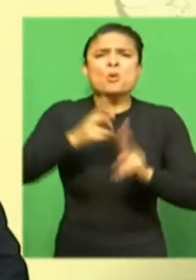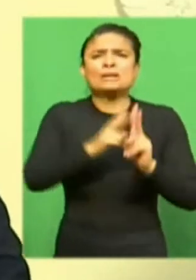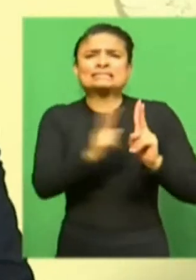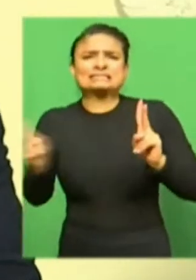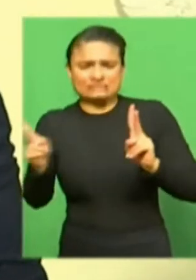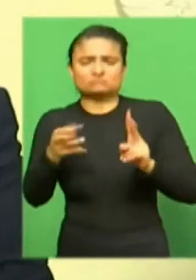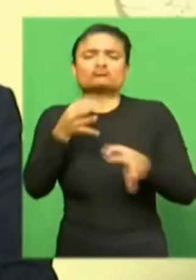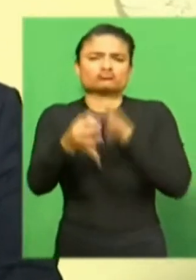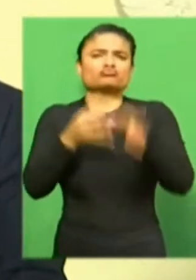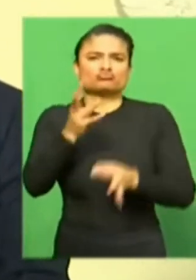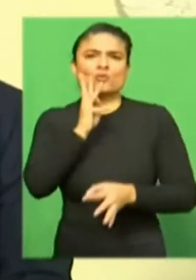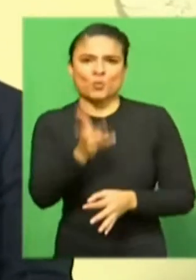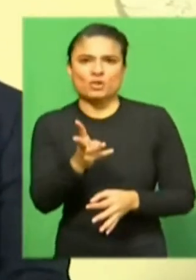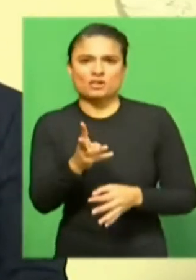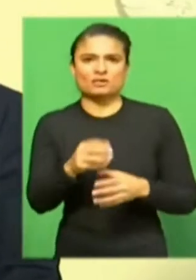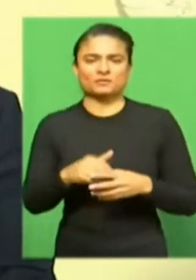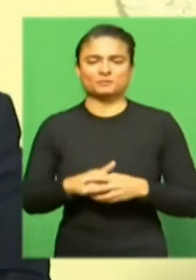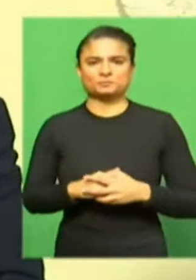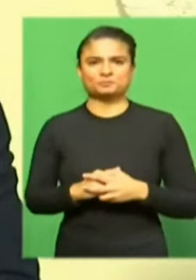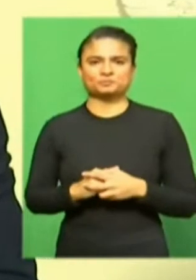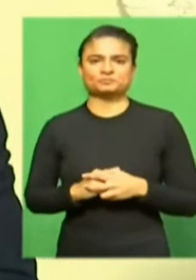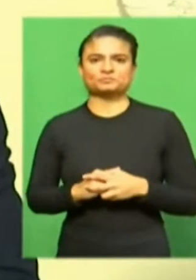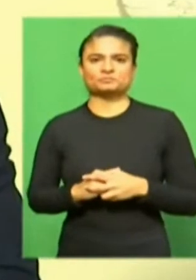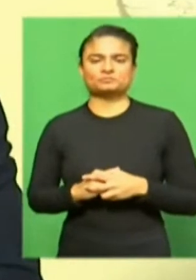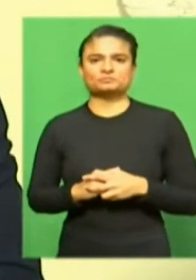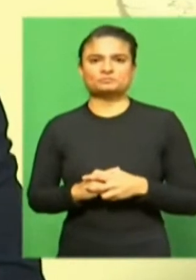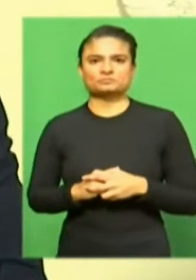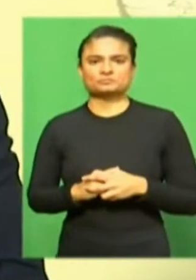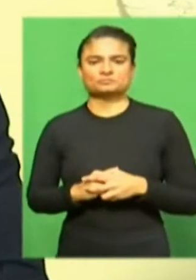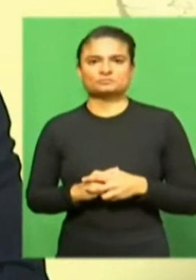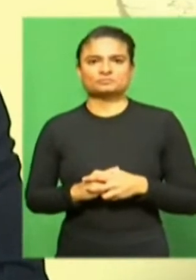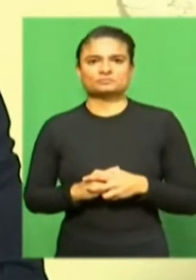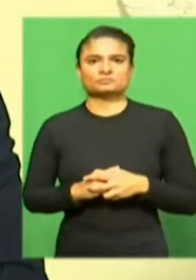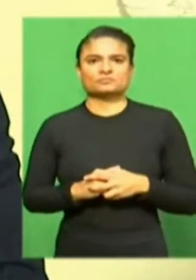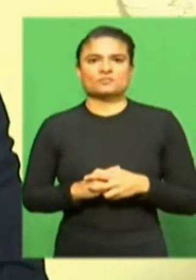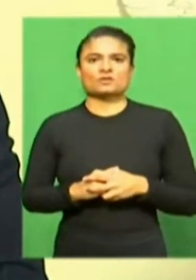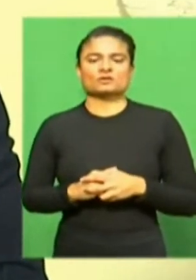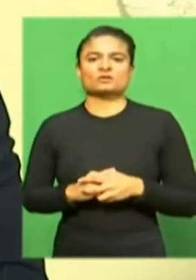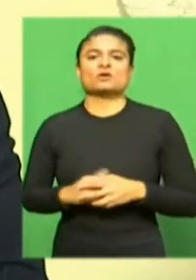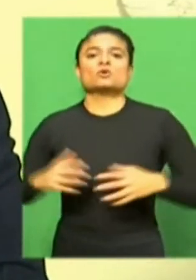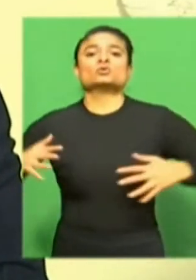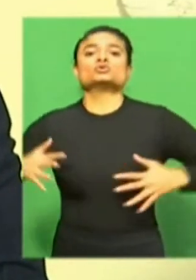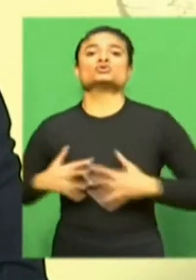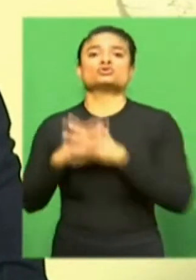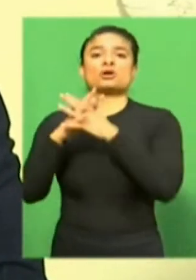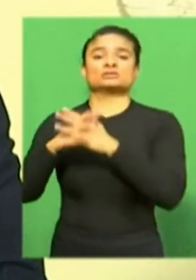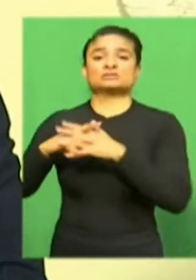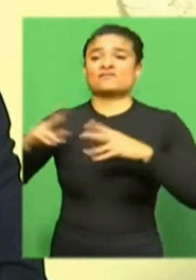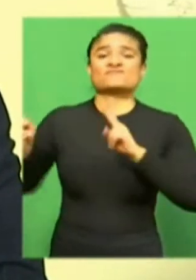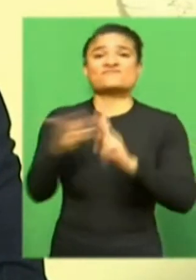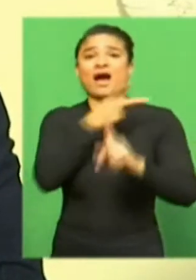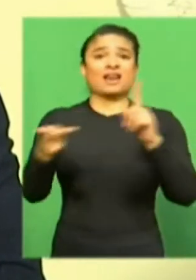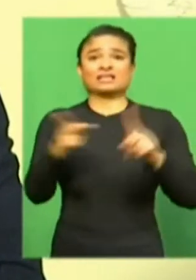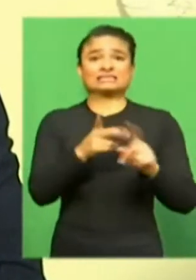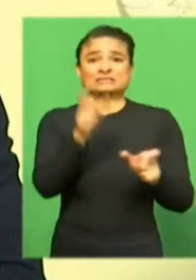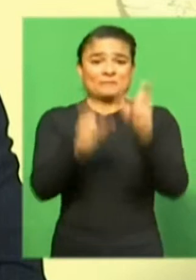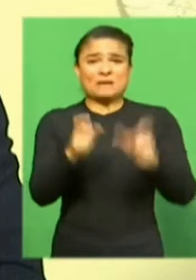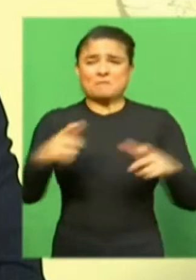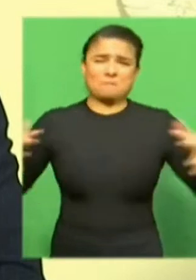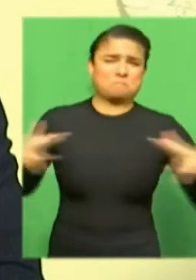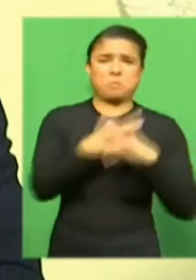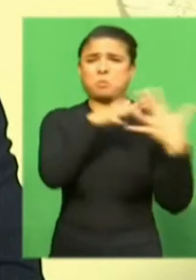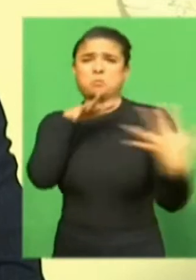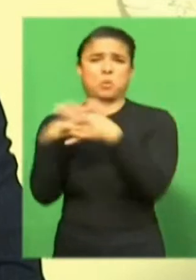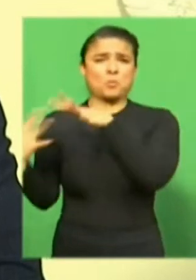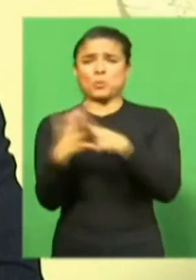Fellow South Africans, the effect of the recent violence on investor confidence is a great threat